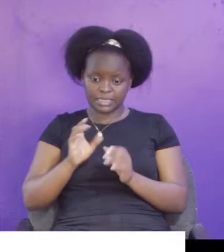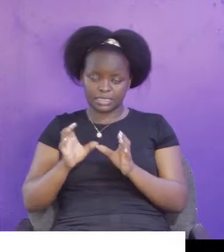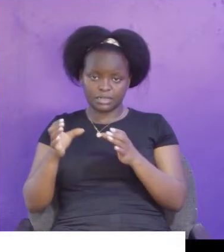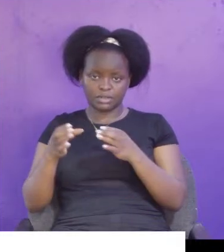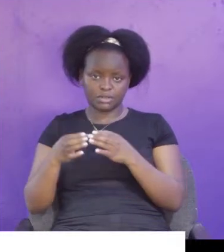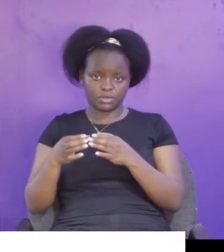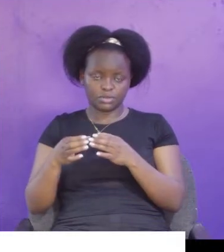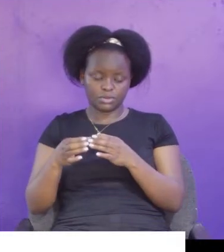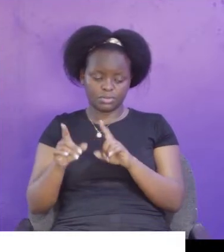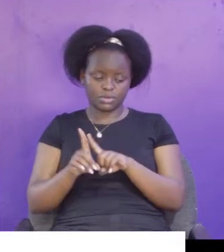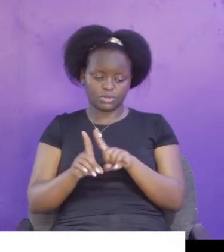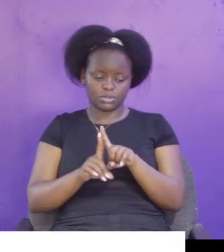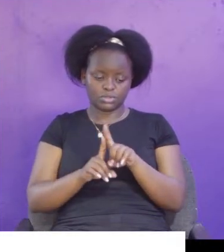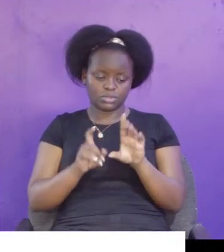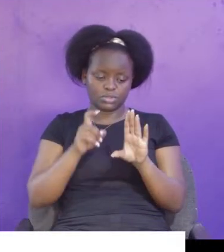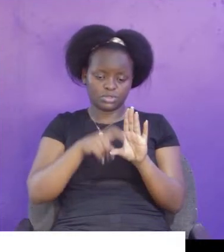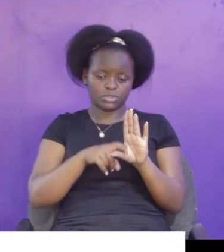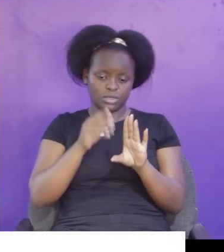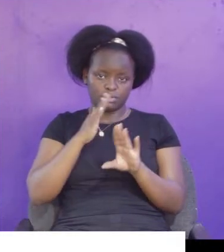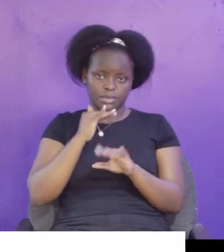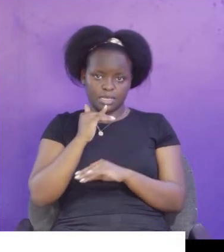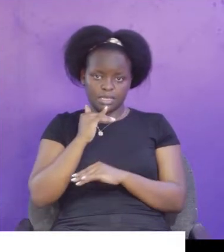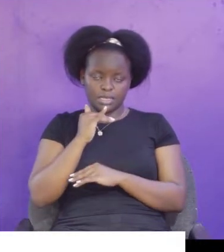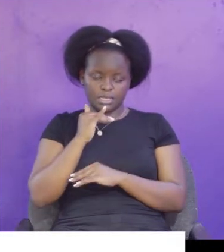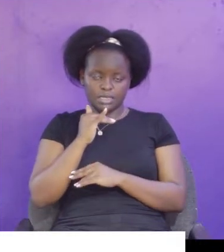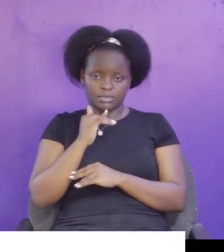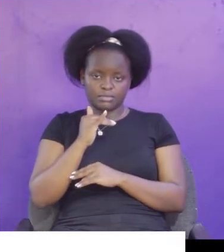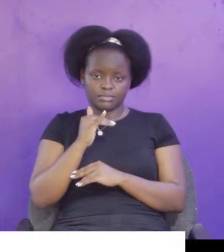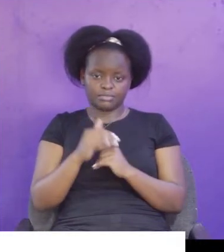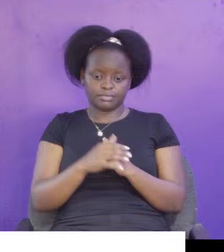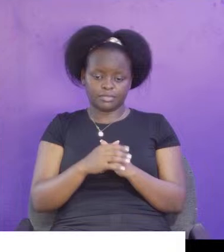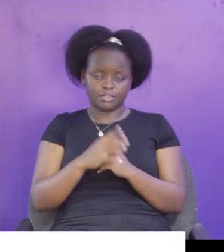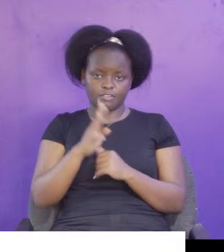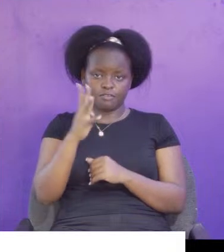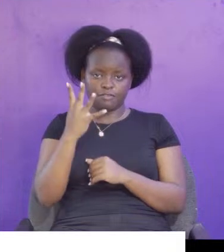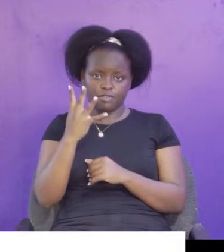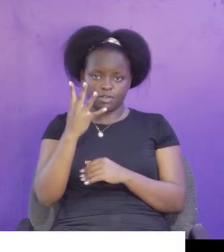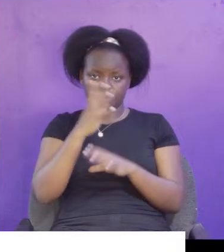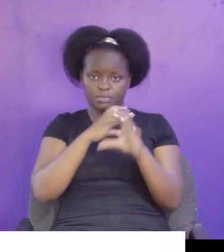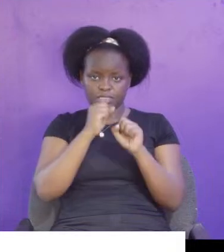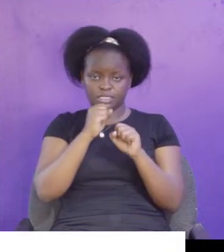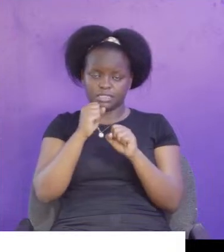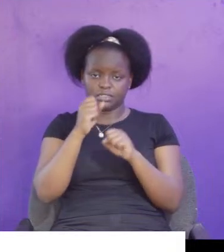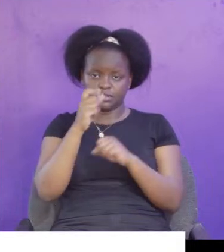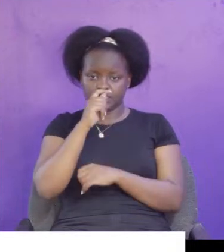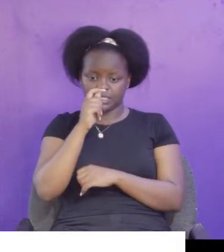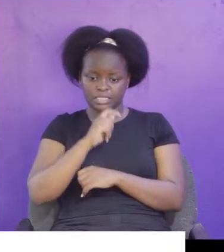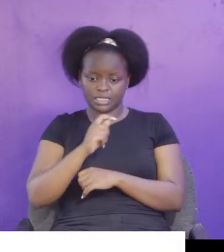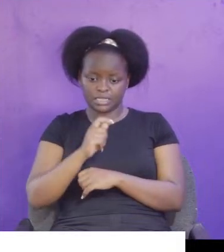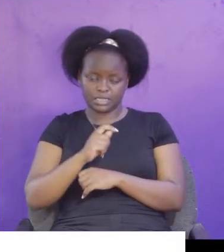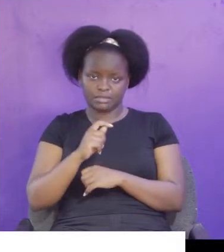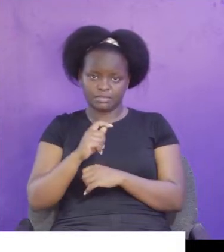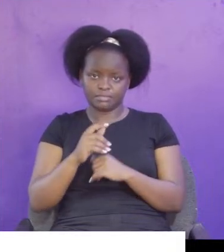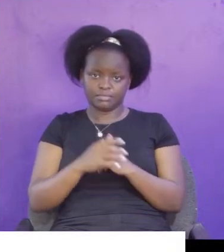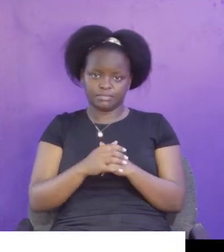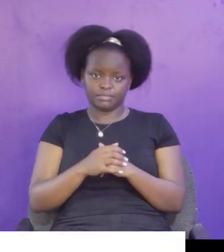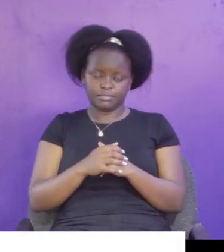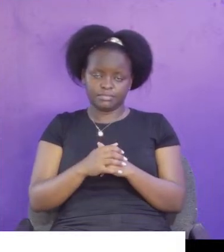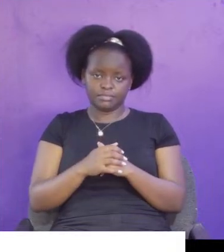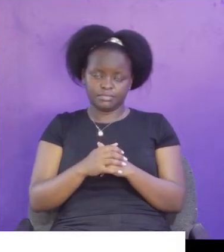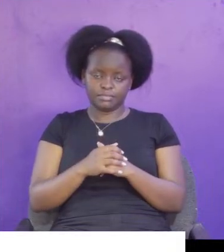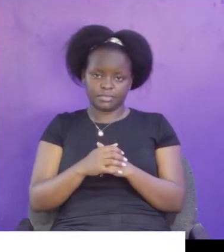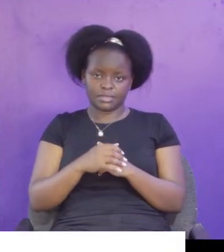joined by the fourth President of Tanzania, the Honorable